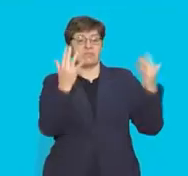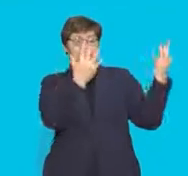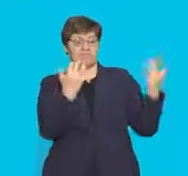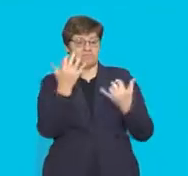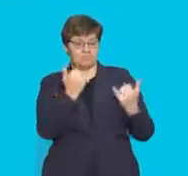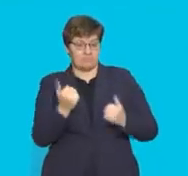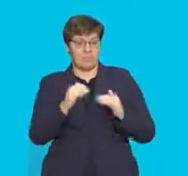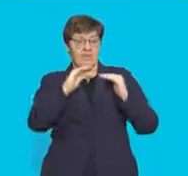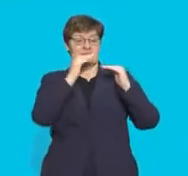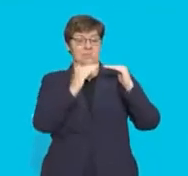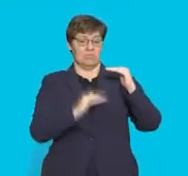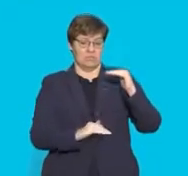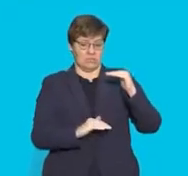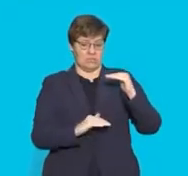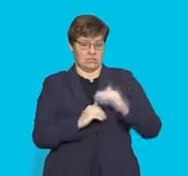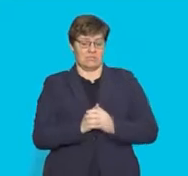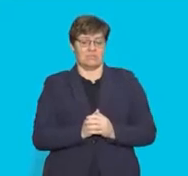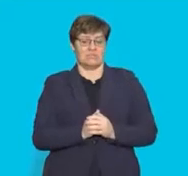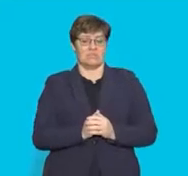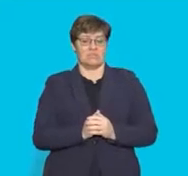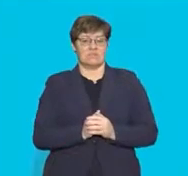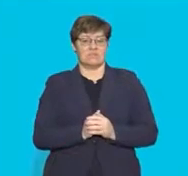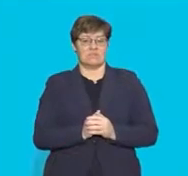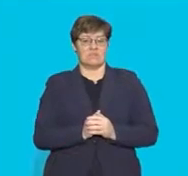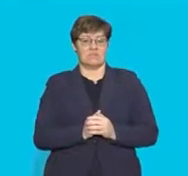calculate your depreciation